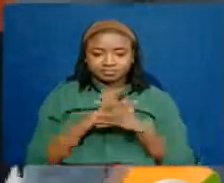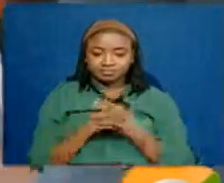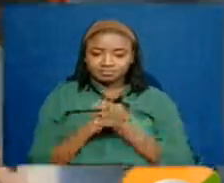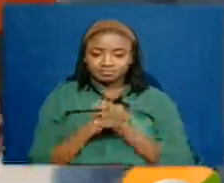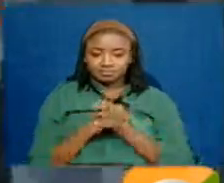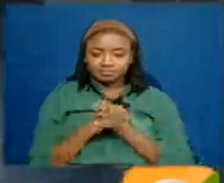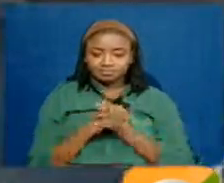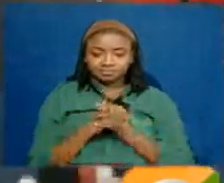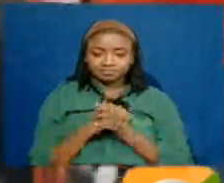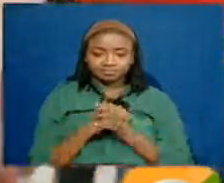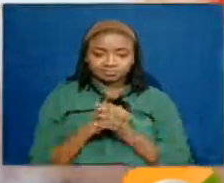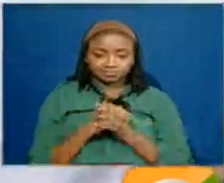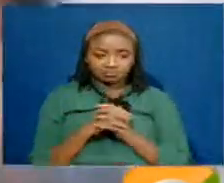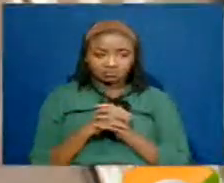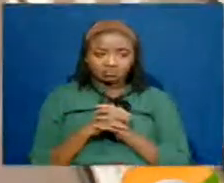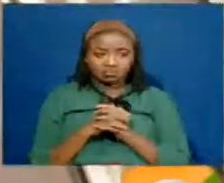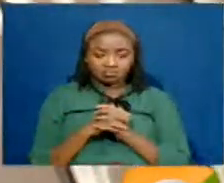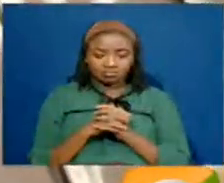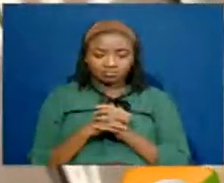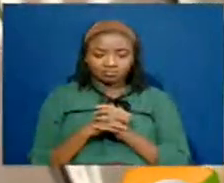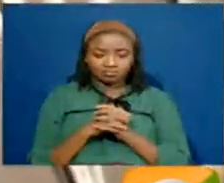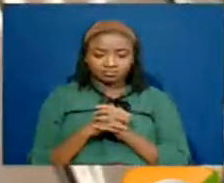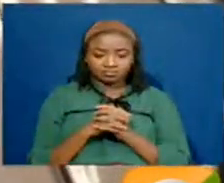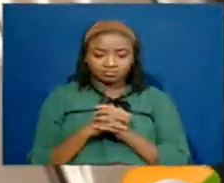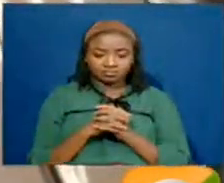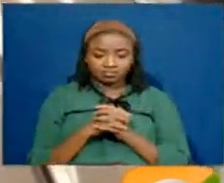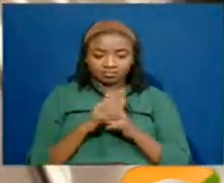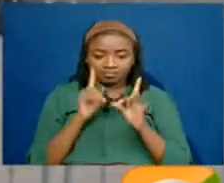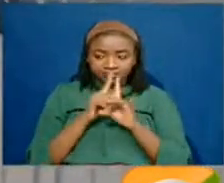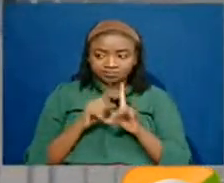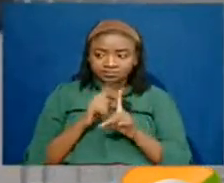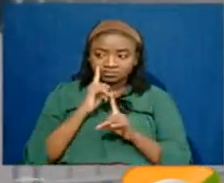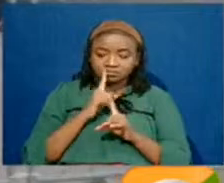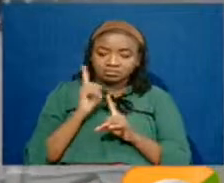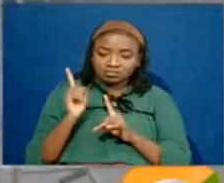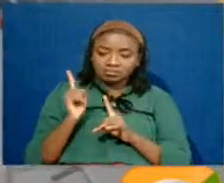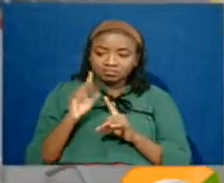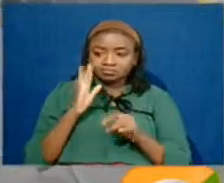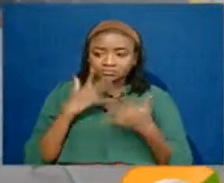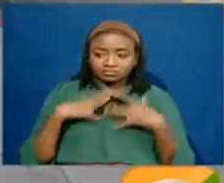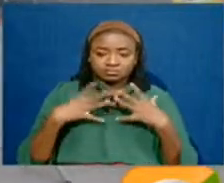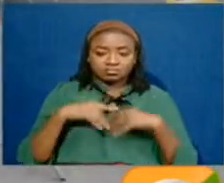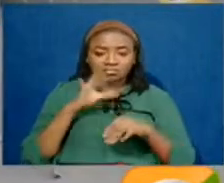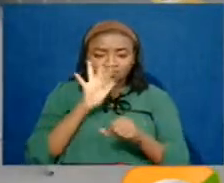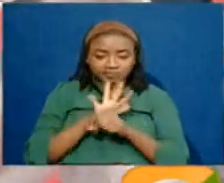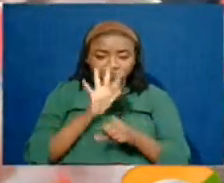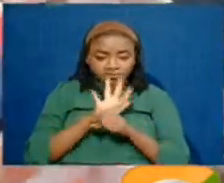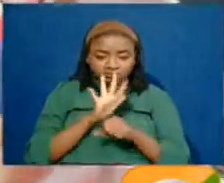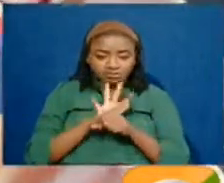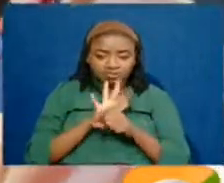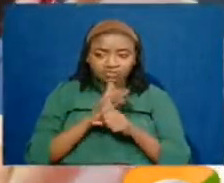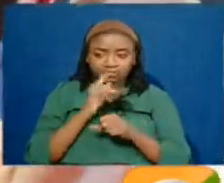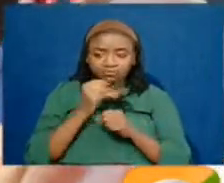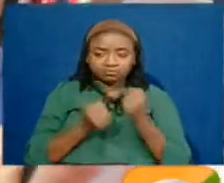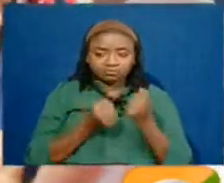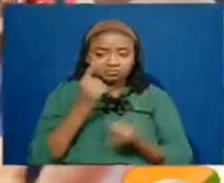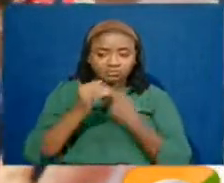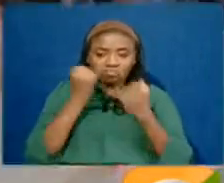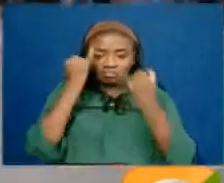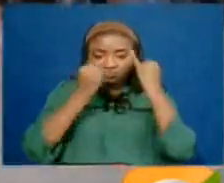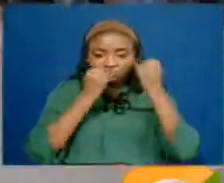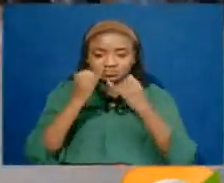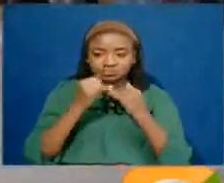This year's edition was in the Republic of Turkey, northern Cyprus, drawing tens of thousands of budding inventors from across the